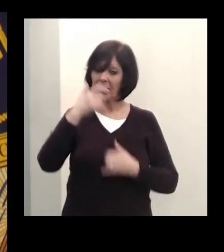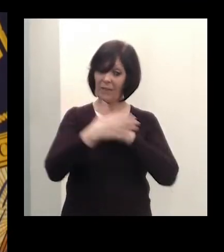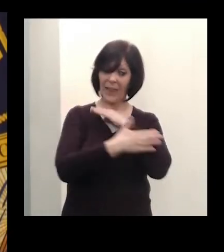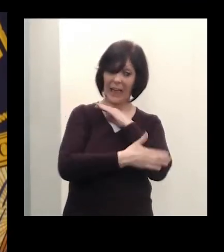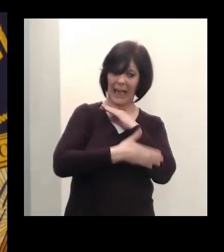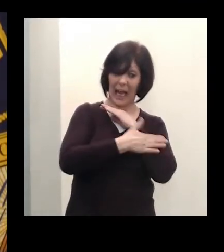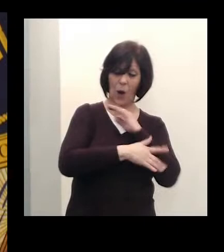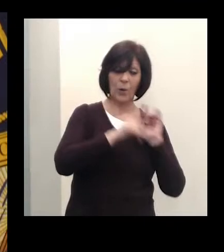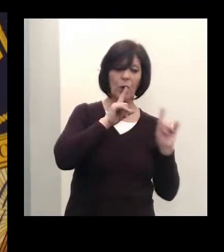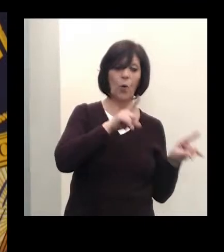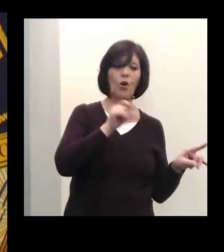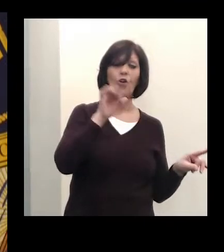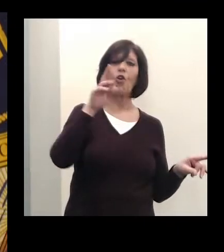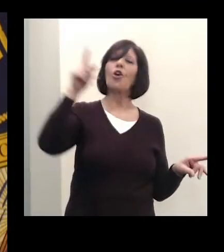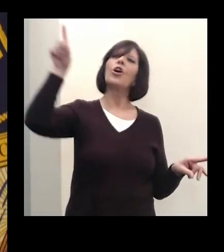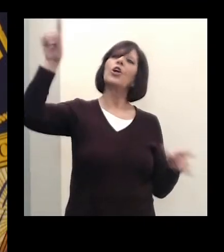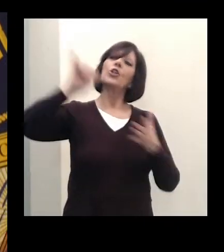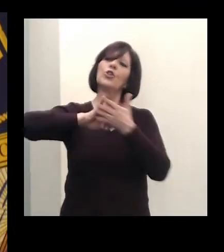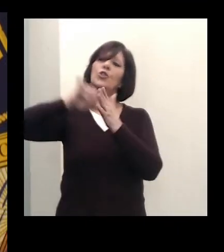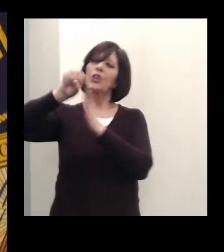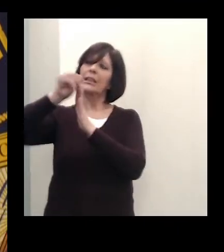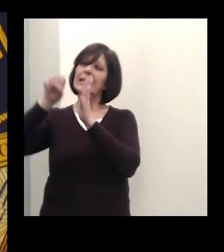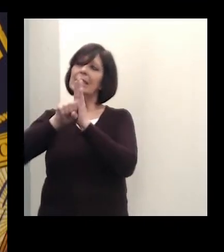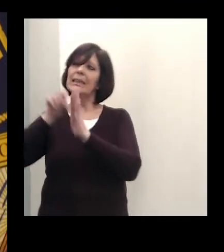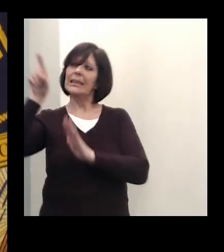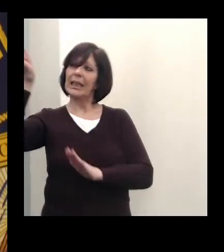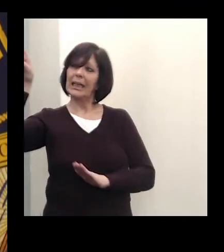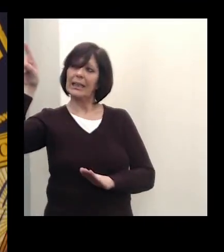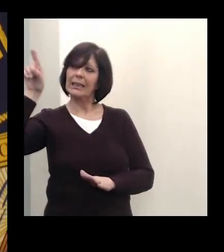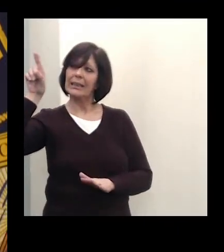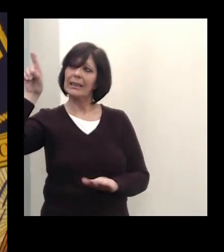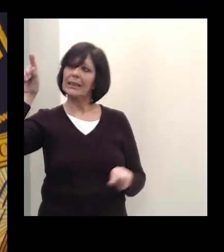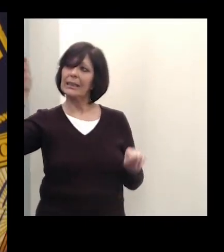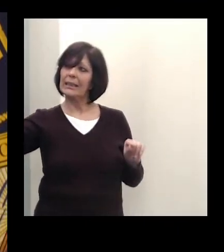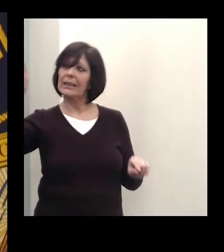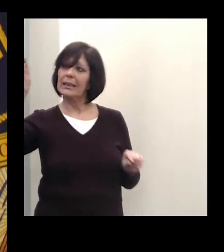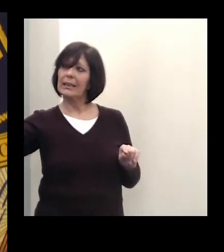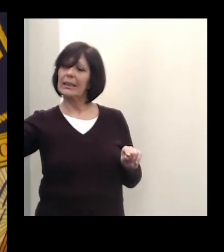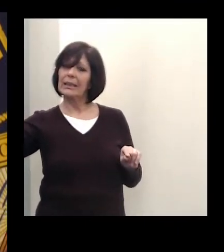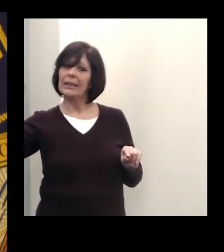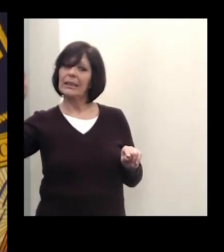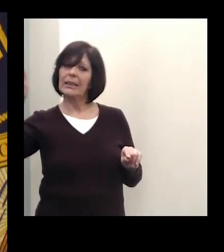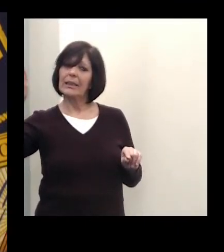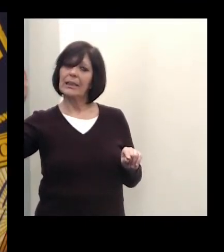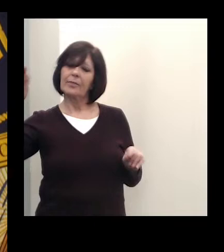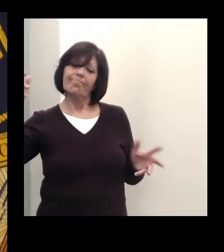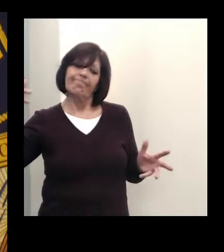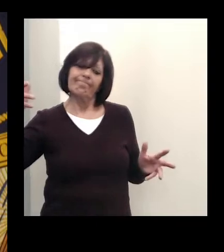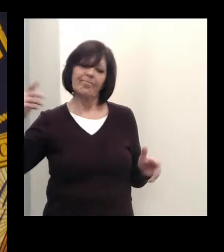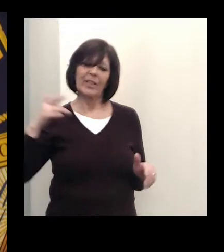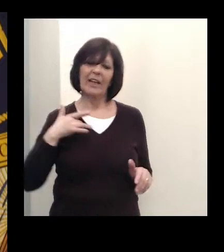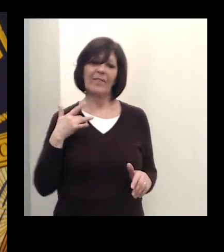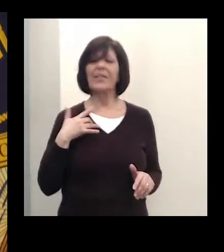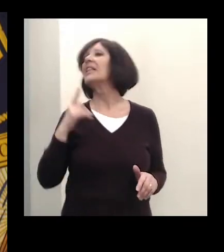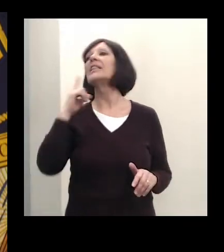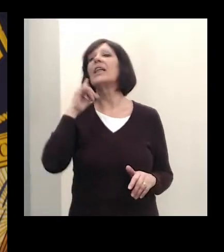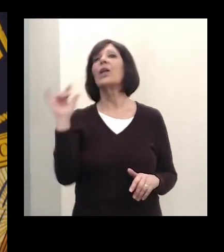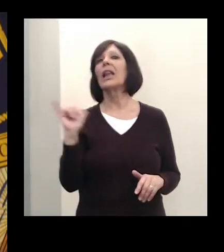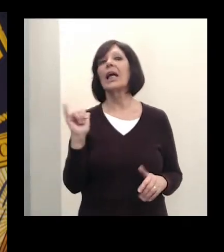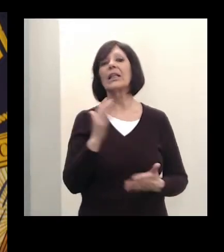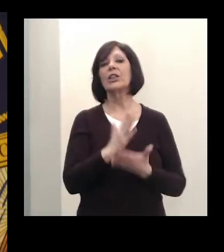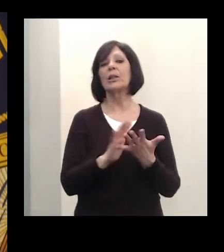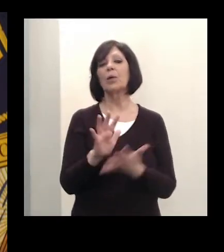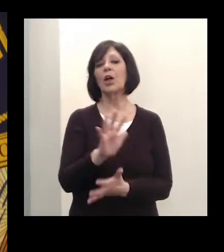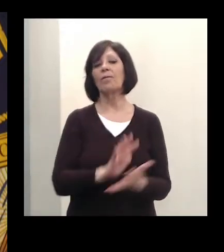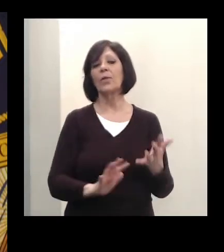Or is it because the New York State Department of Education says they have to? I just feel, it sounds to me like there's some confusion as to